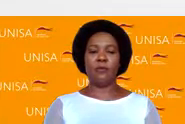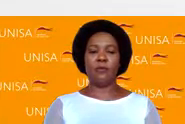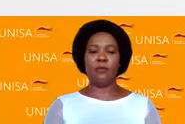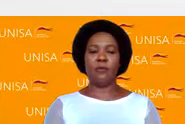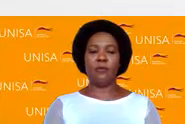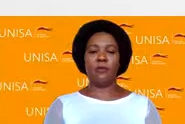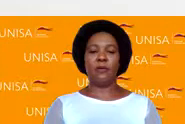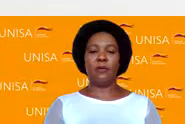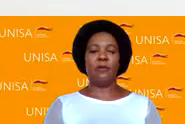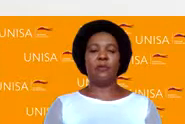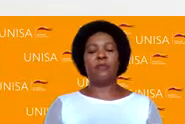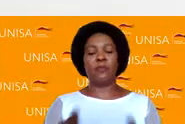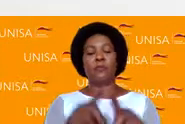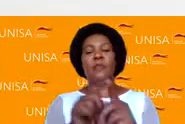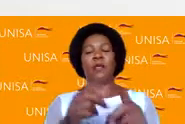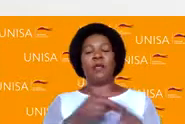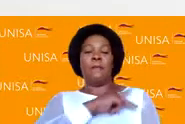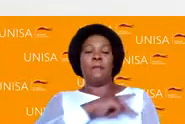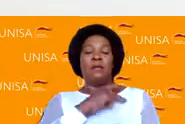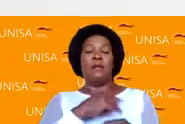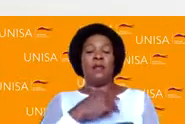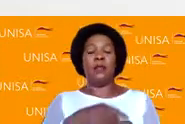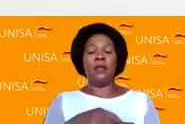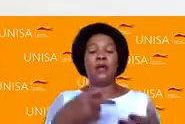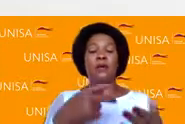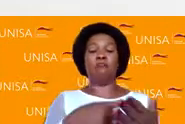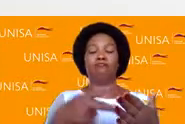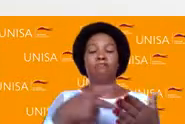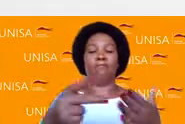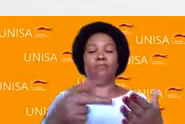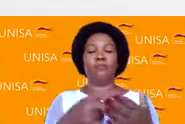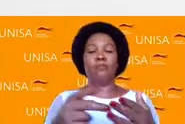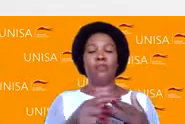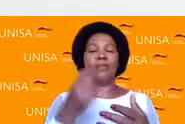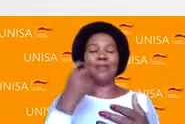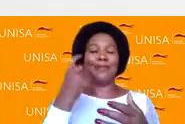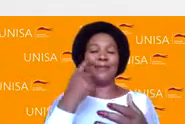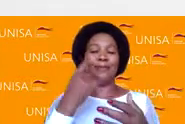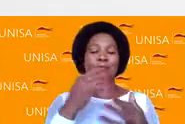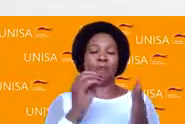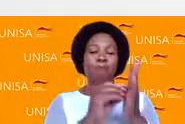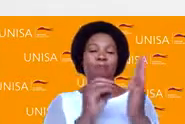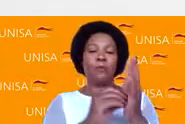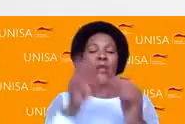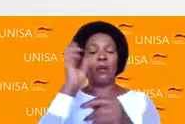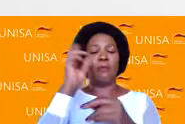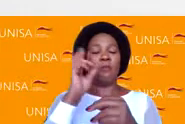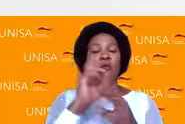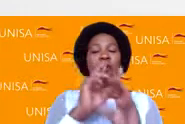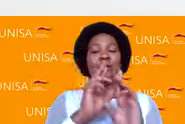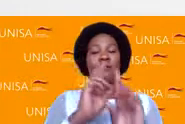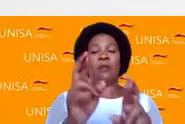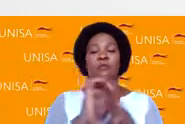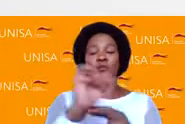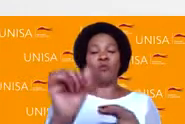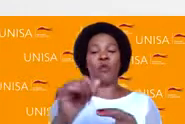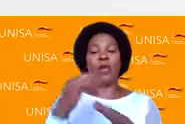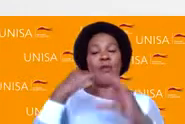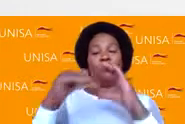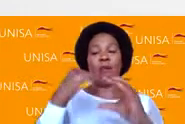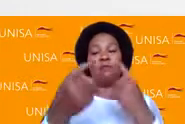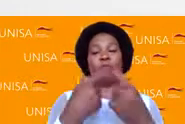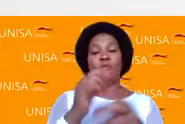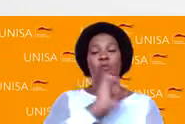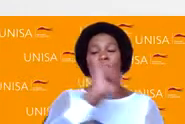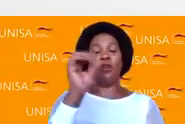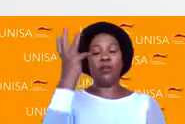that you have. It's very easy to set up. But then just remember, when you reply to an email, say it's from your lecturer and you want to reply to them,